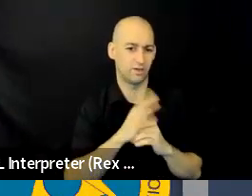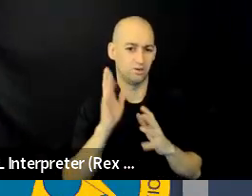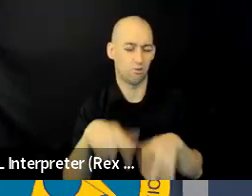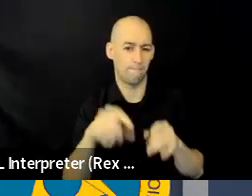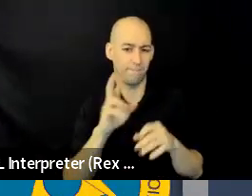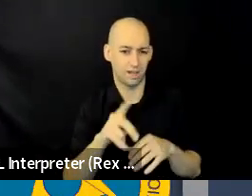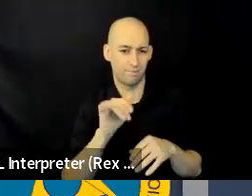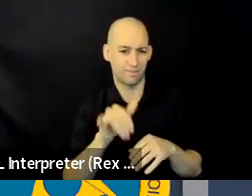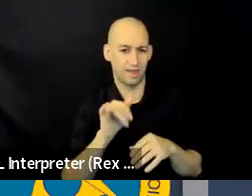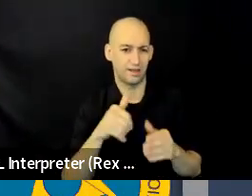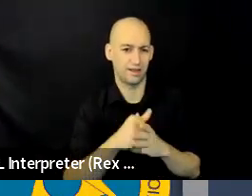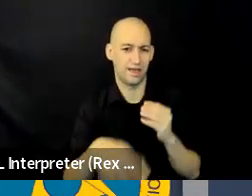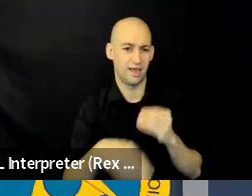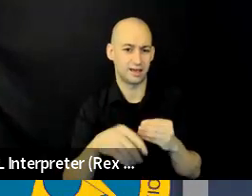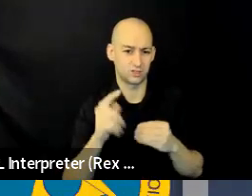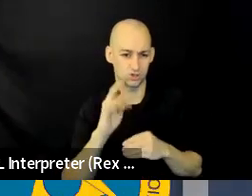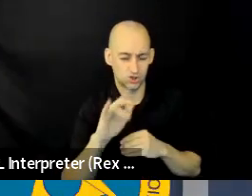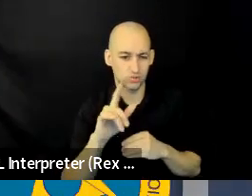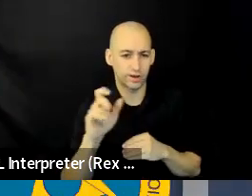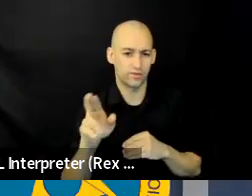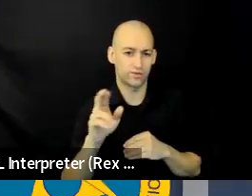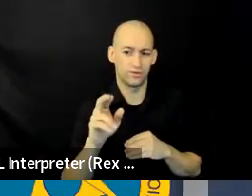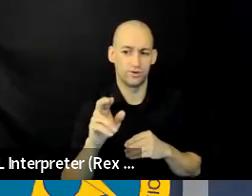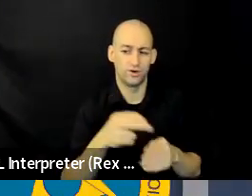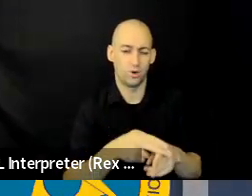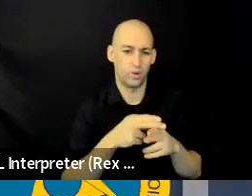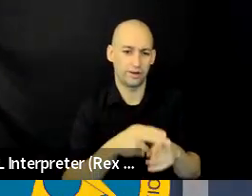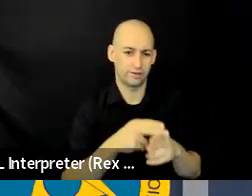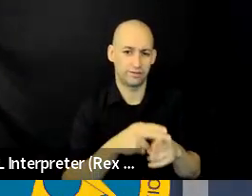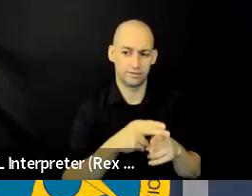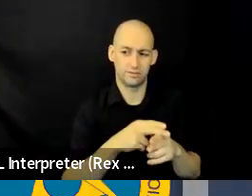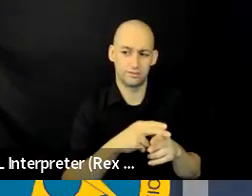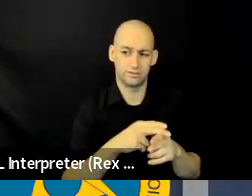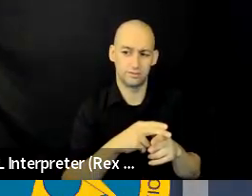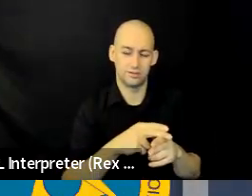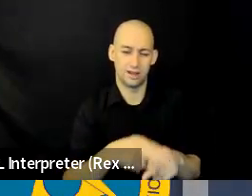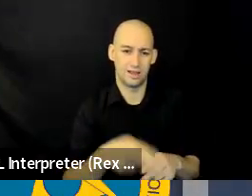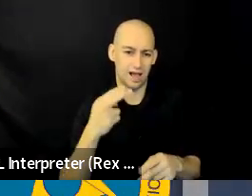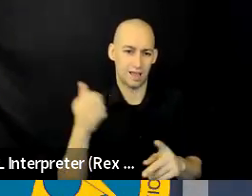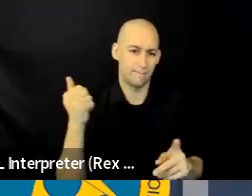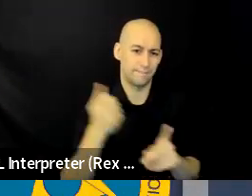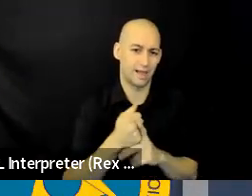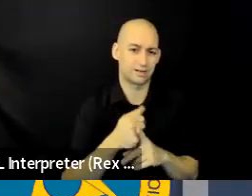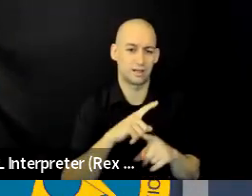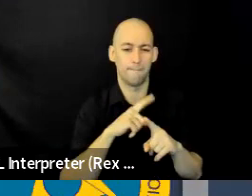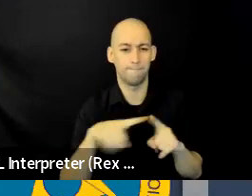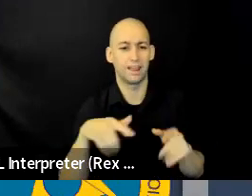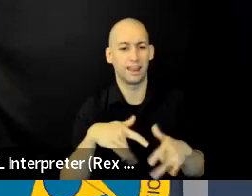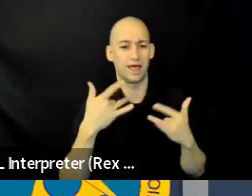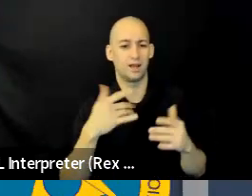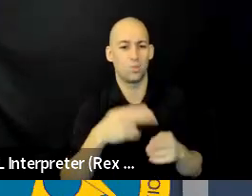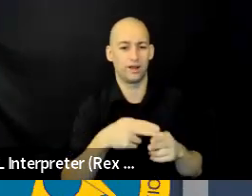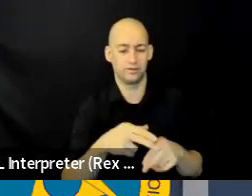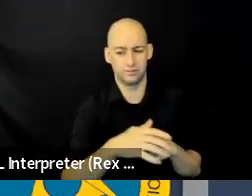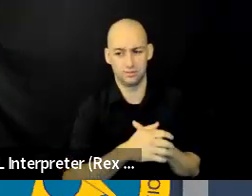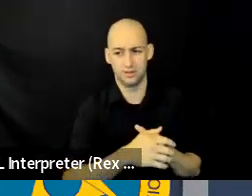trailer length on a lot of the goods that are hauled that can't make weight, and those, which are high impact goods but lightweight. So it